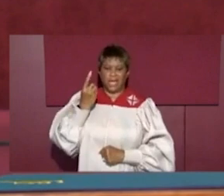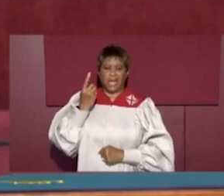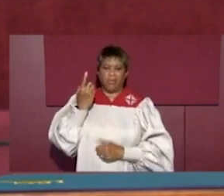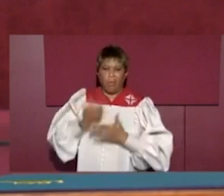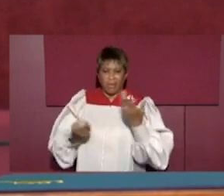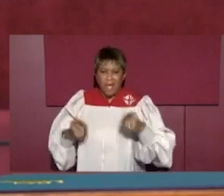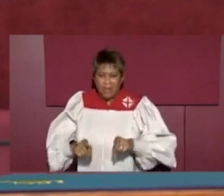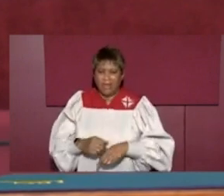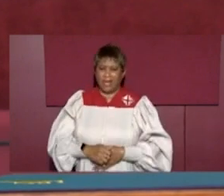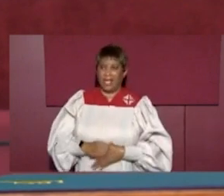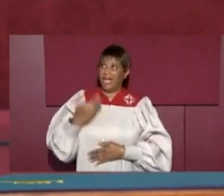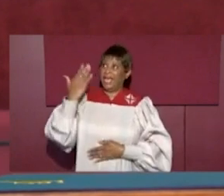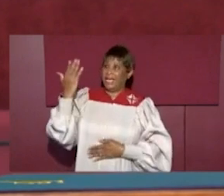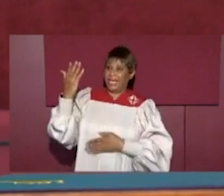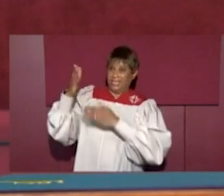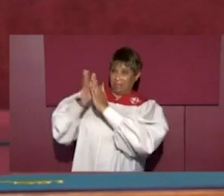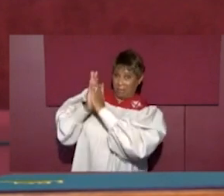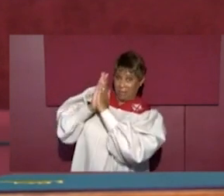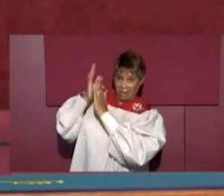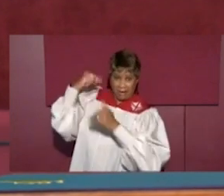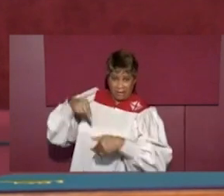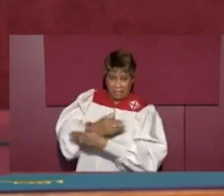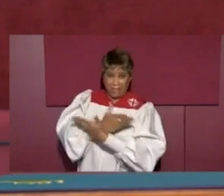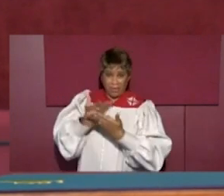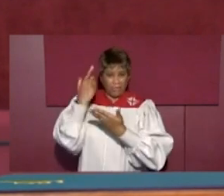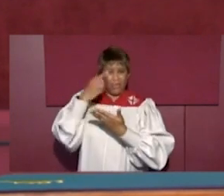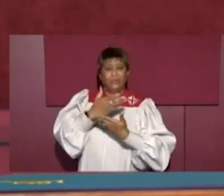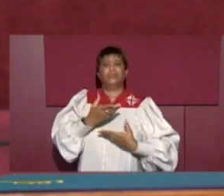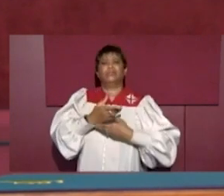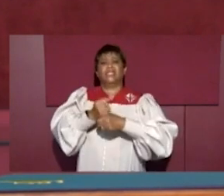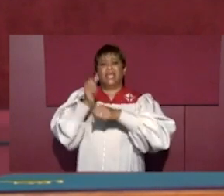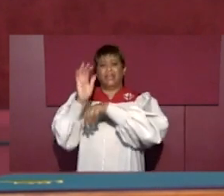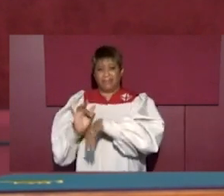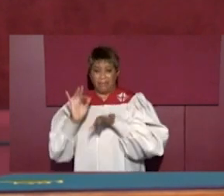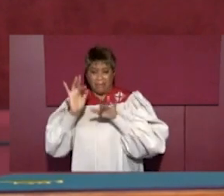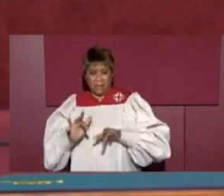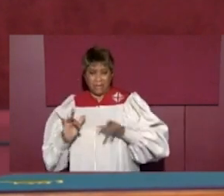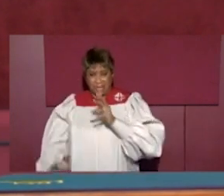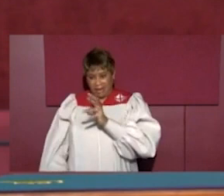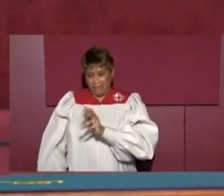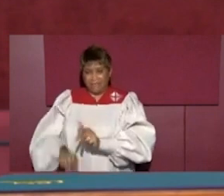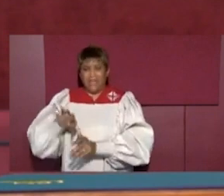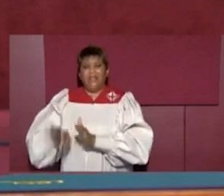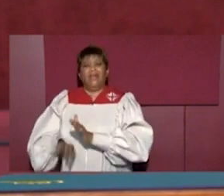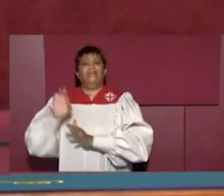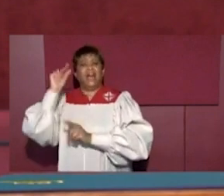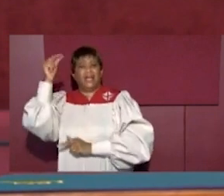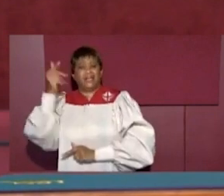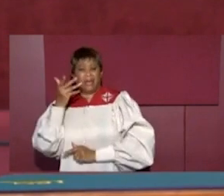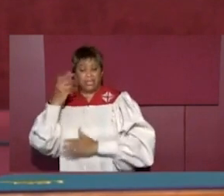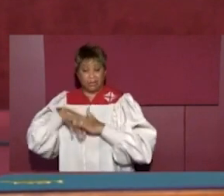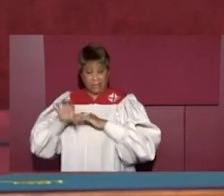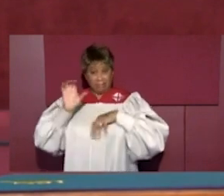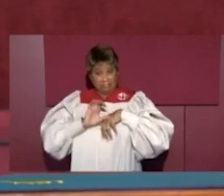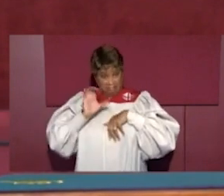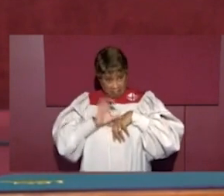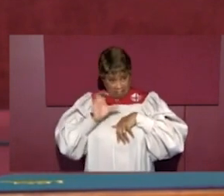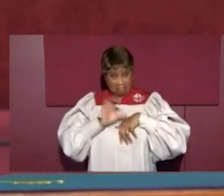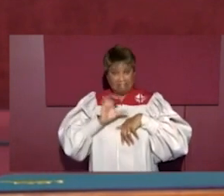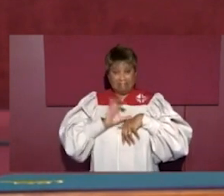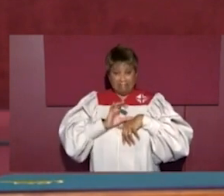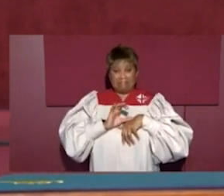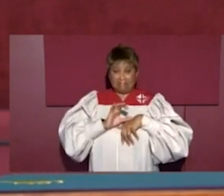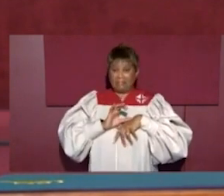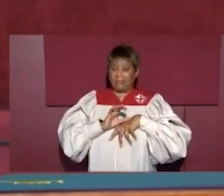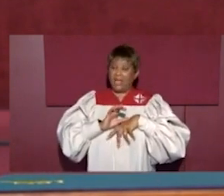infirmities. And he's an intercessor so that you might obtain mercy and find grace to help you. You're in the body of Christ. You have a body